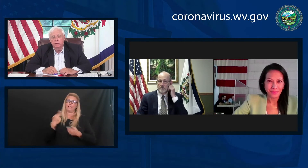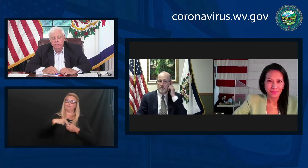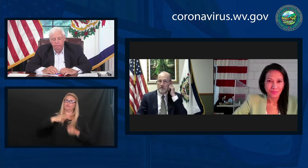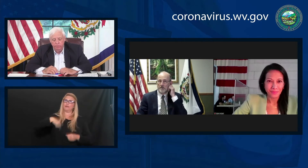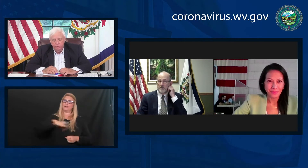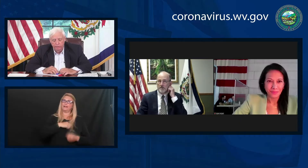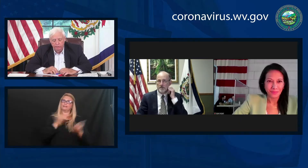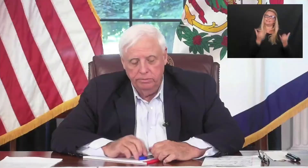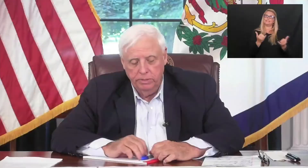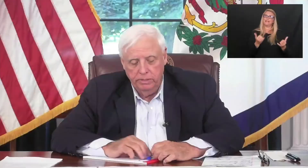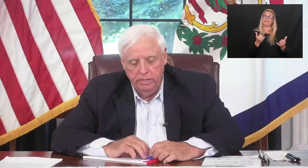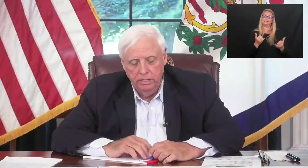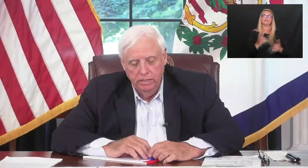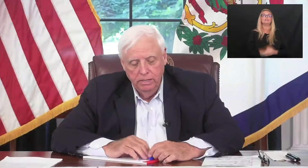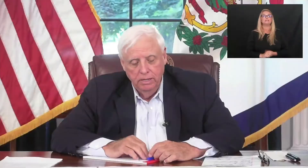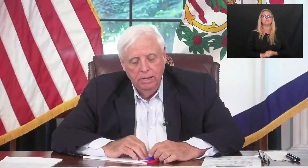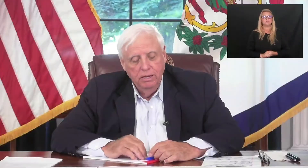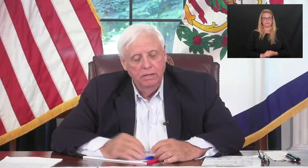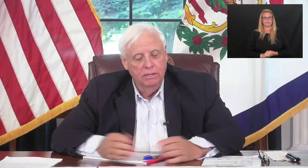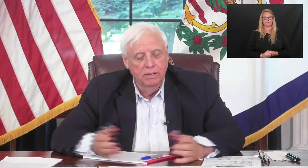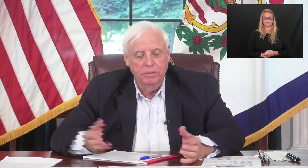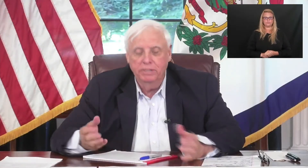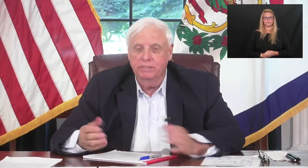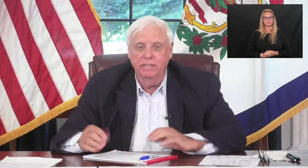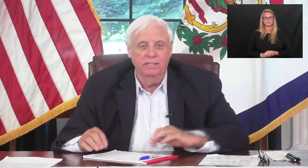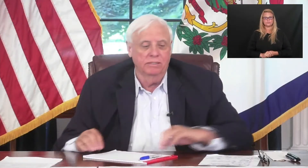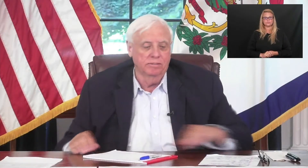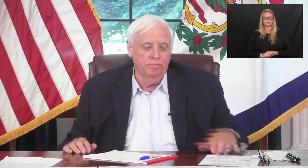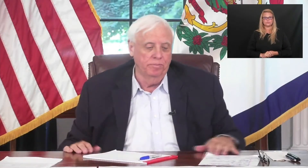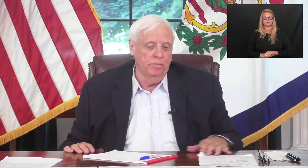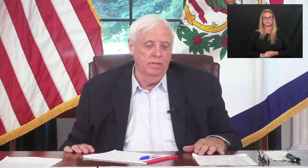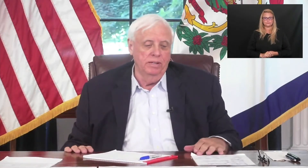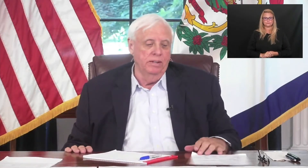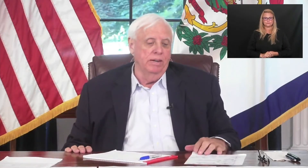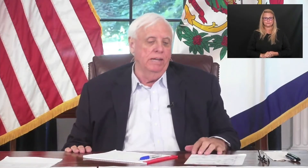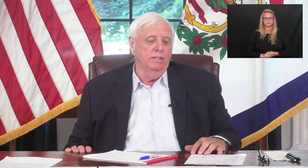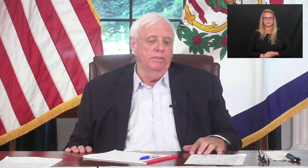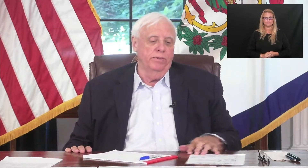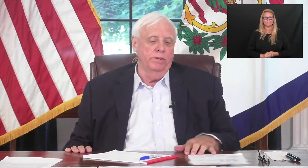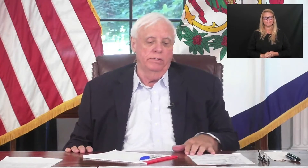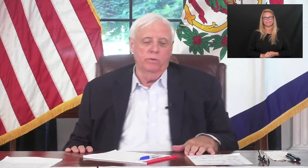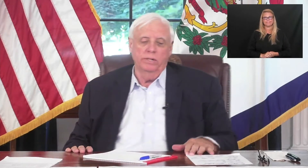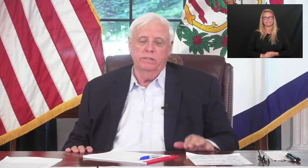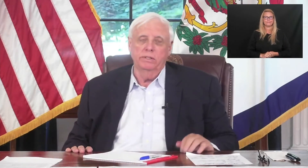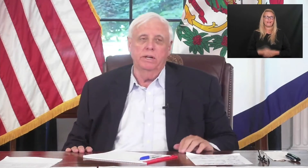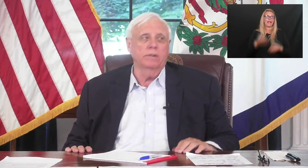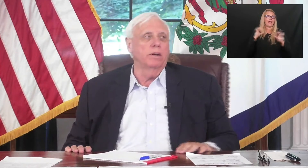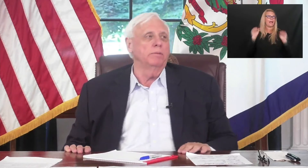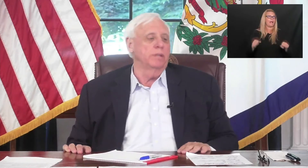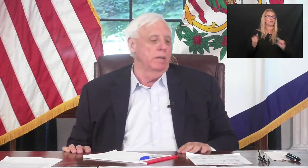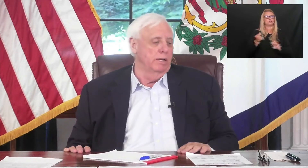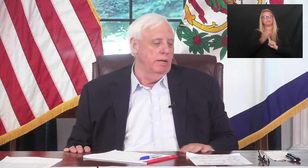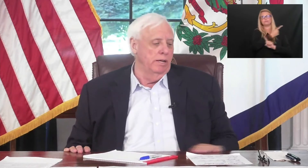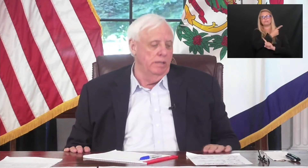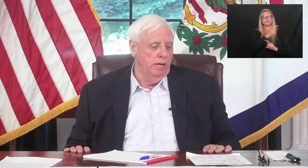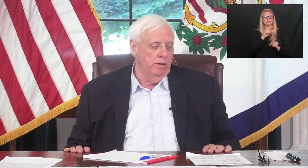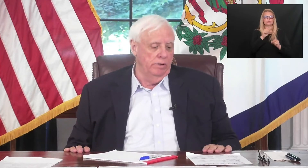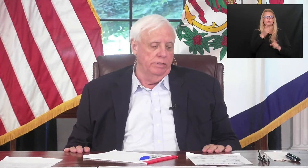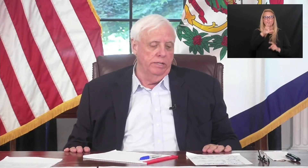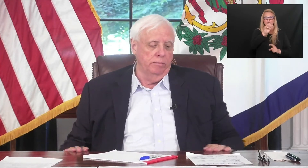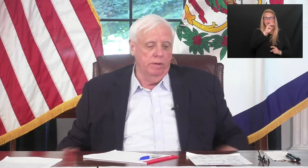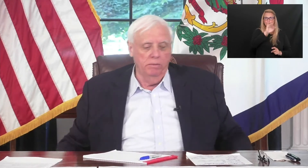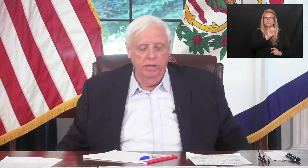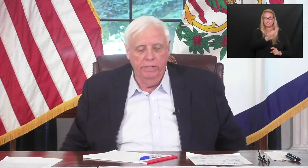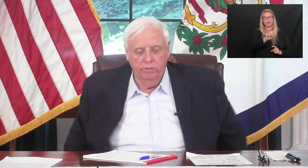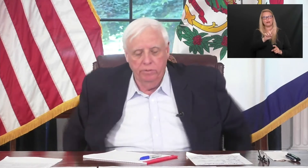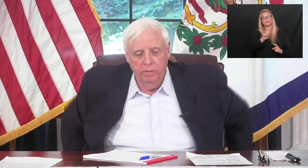and having your interest. But let me just say this. And, you know, I could defer this question to Dr. Amjad, and you know, and she